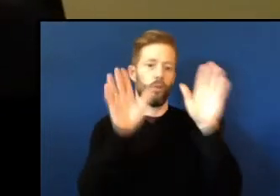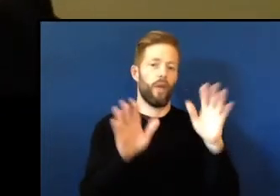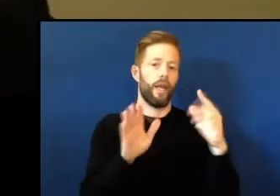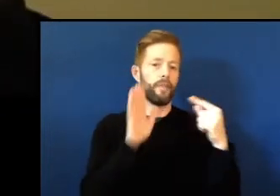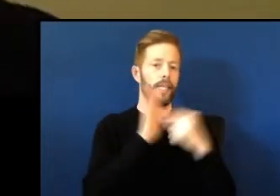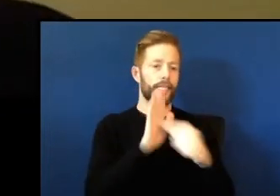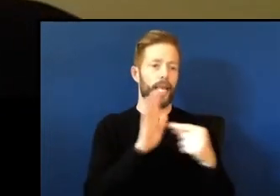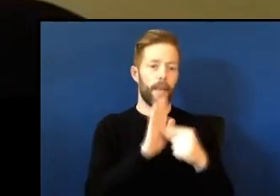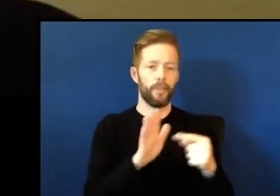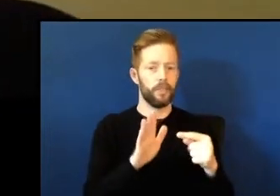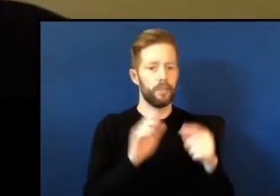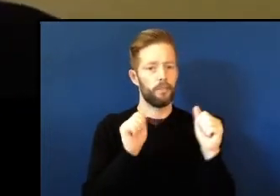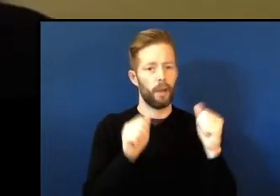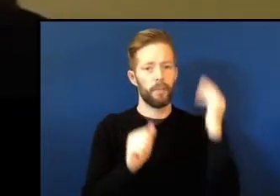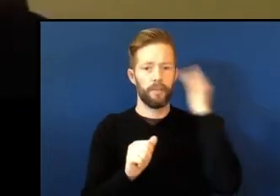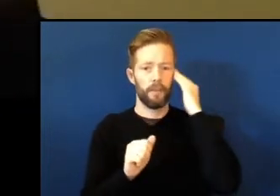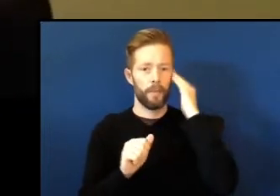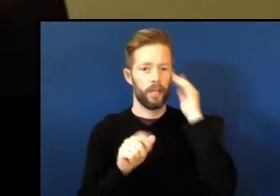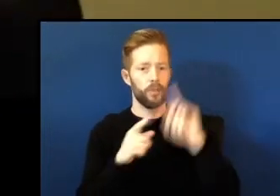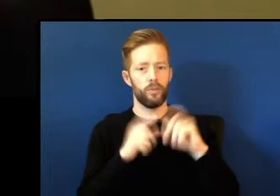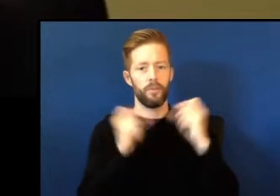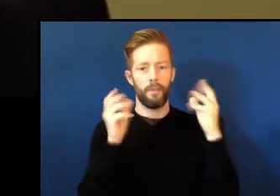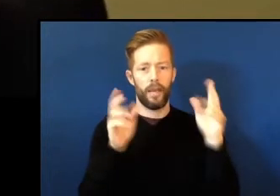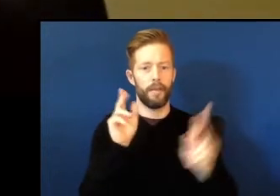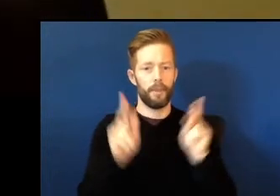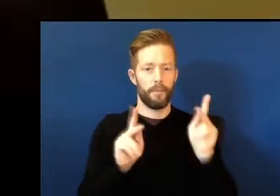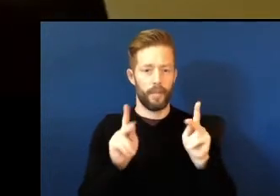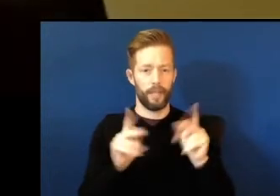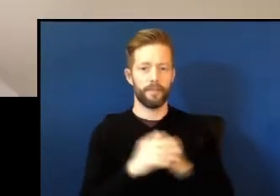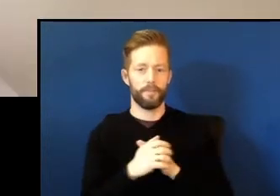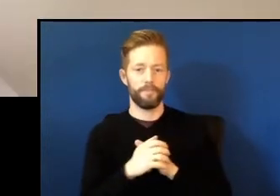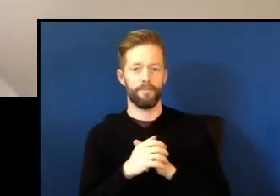probably familiar to many people.